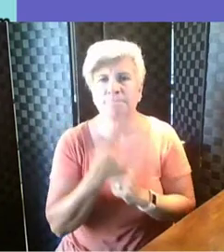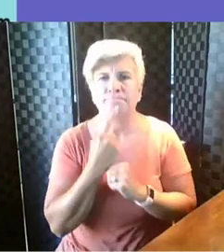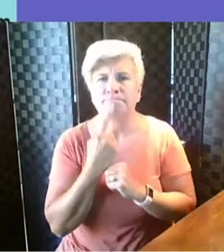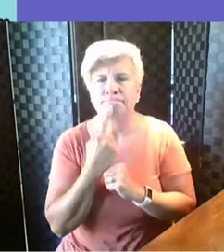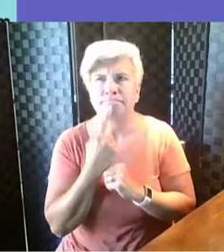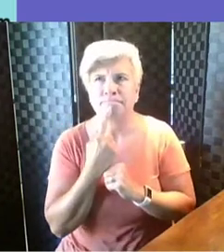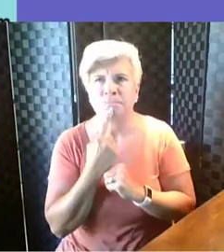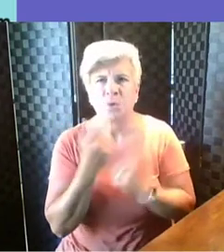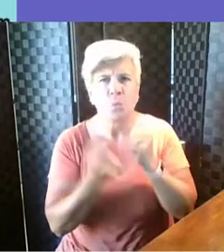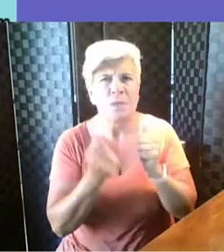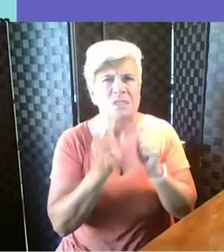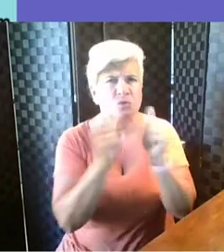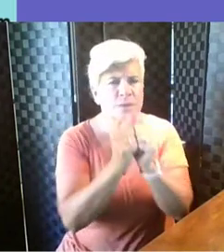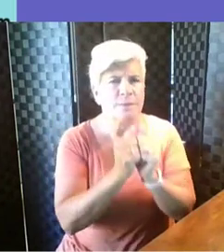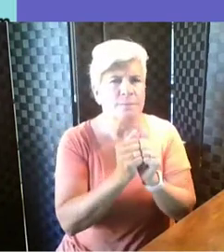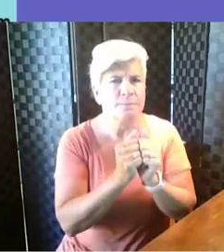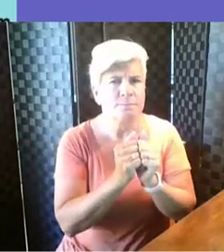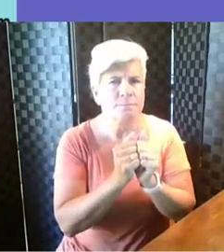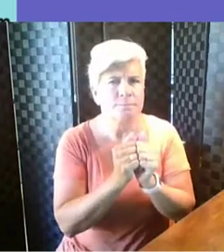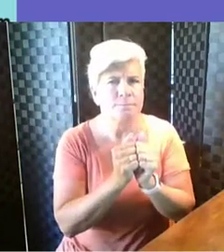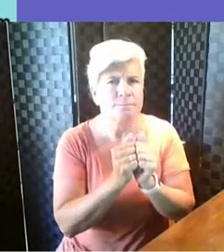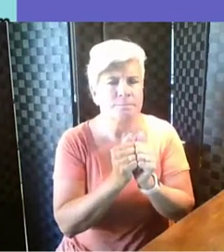What are you thinking?